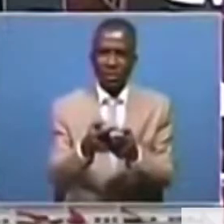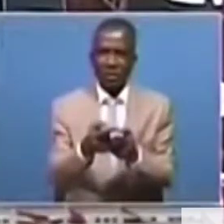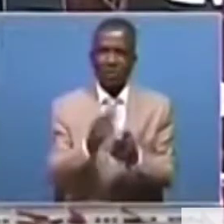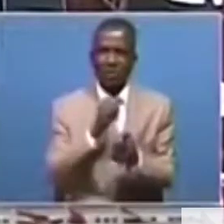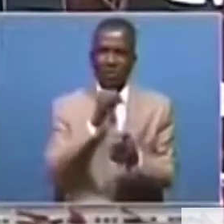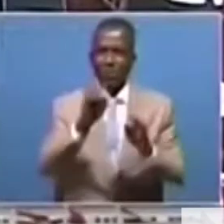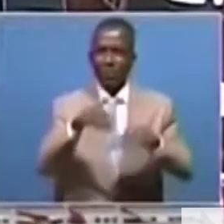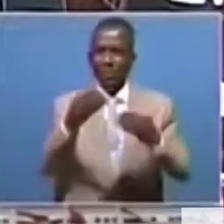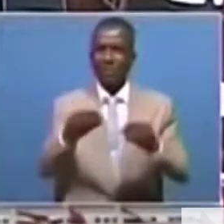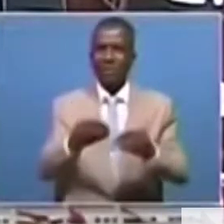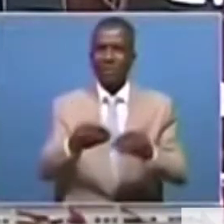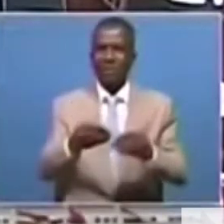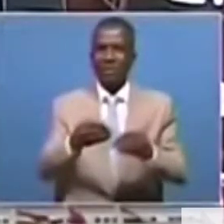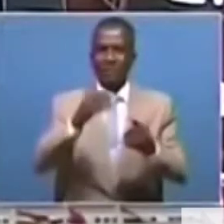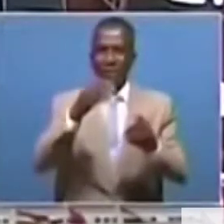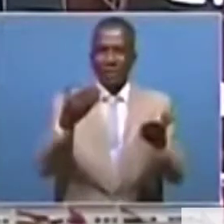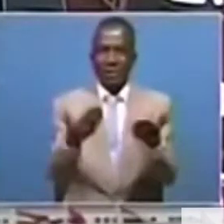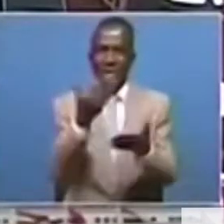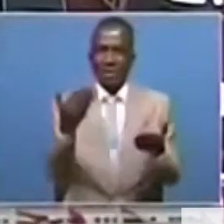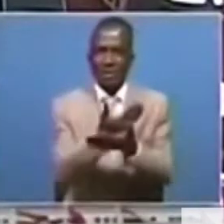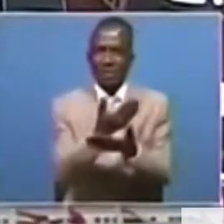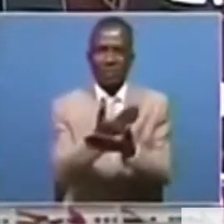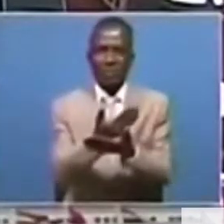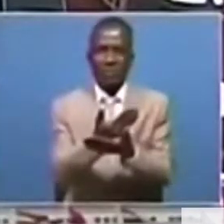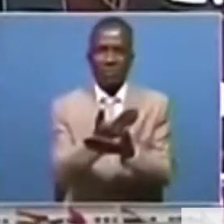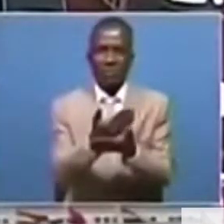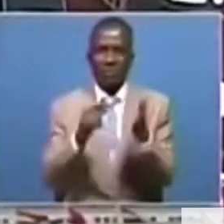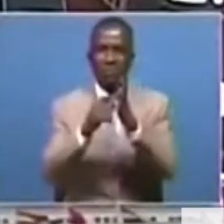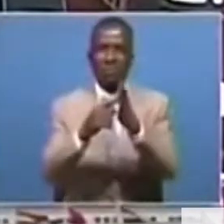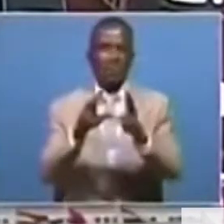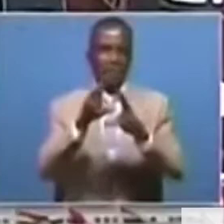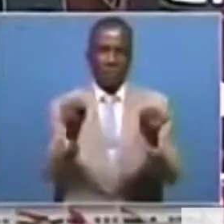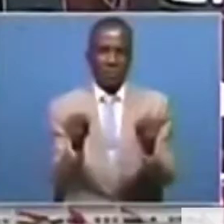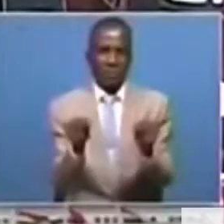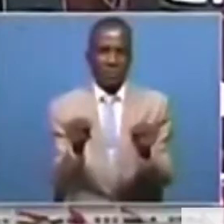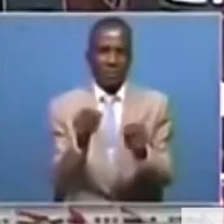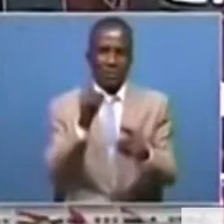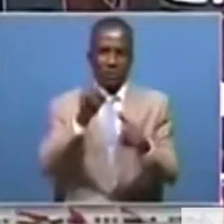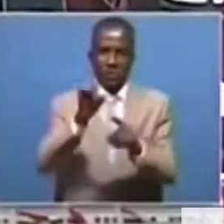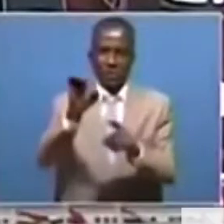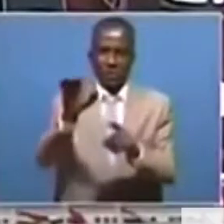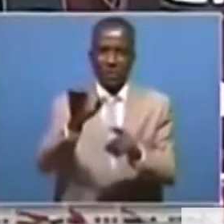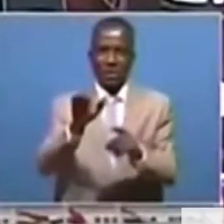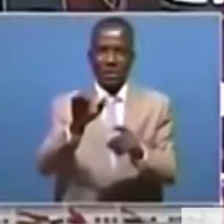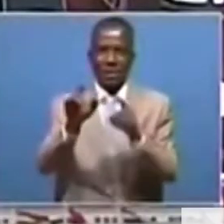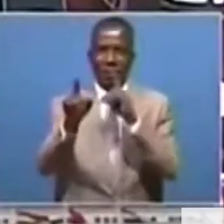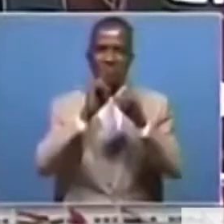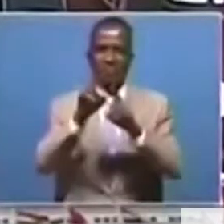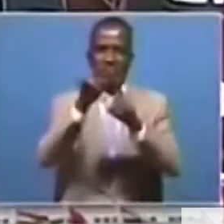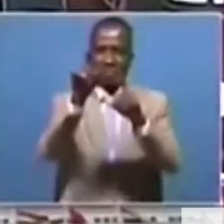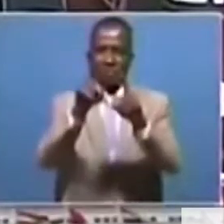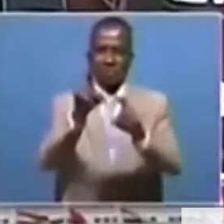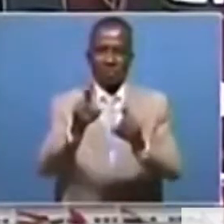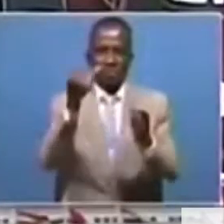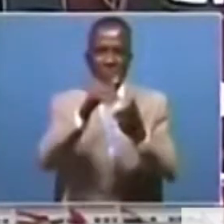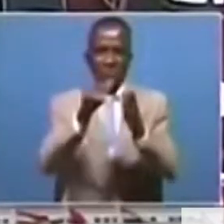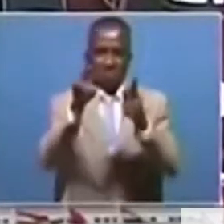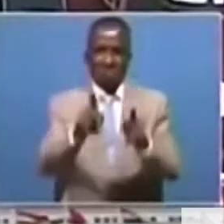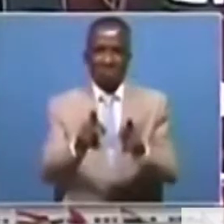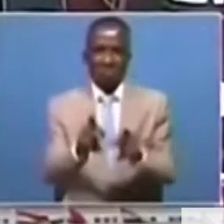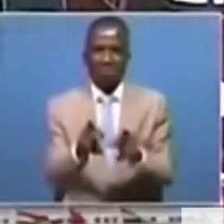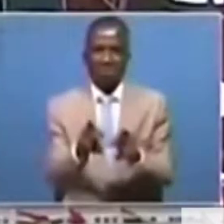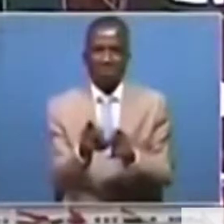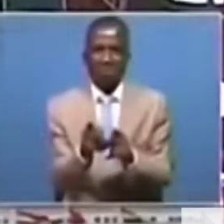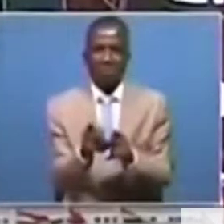an inkling of the new or fresh evidence he wants to bring to the fore through the chairperson of the first referendum, and how that evidence could assist the court to